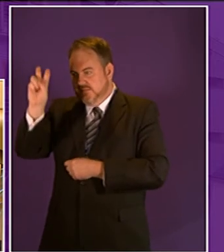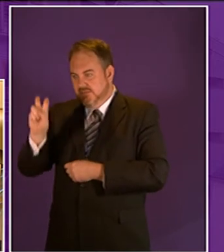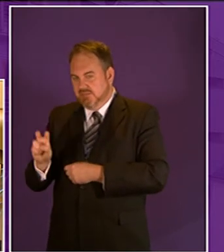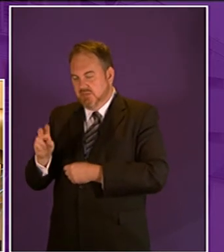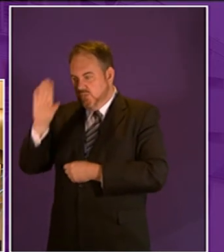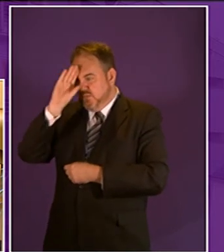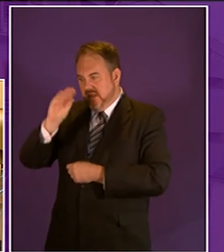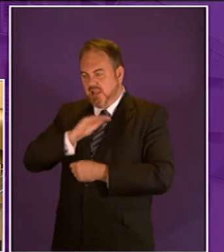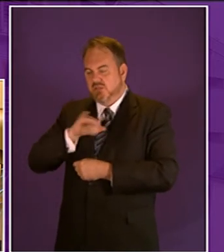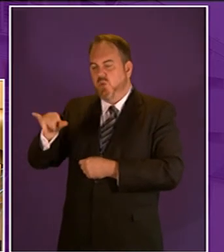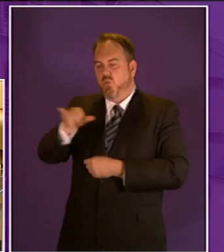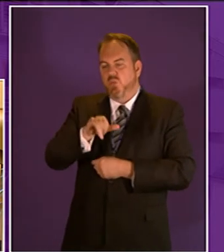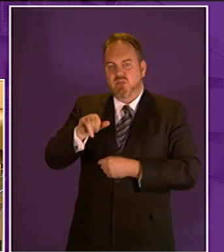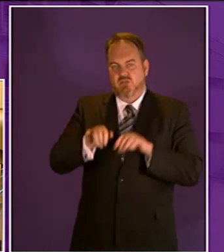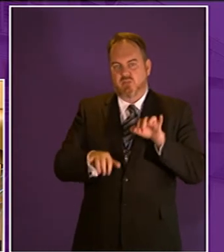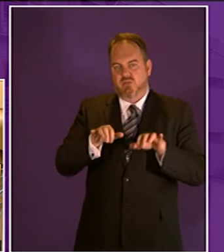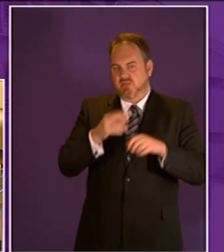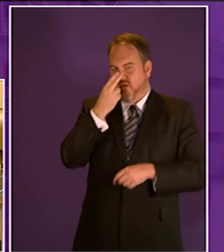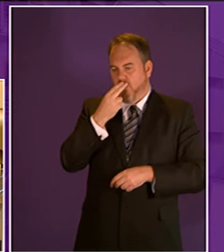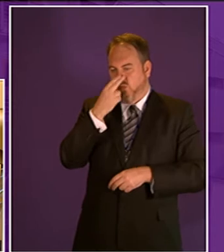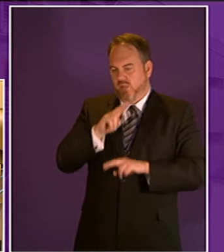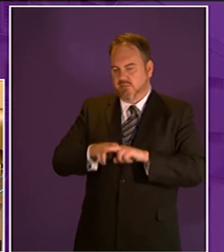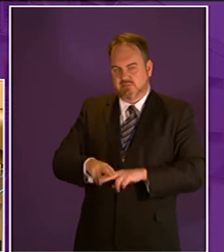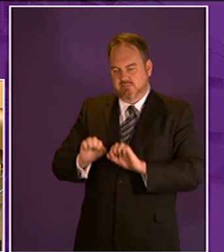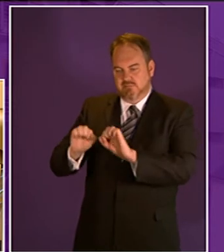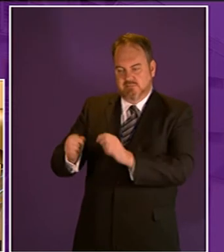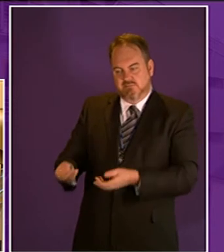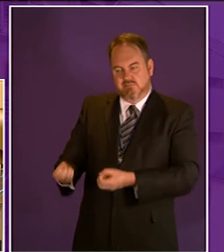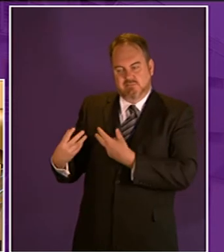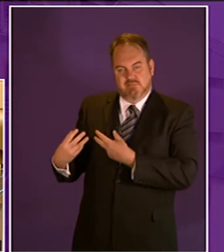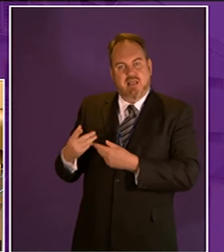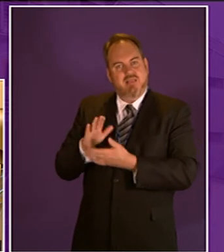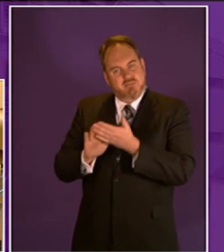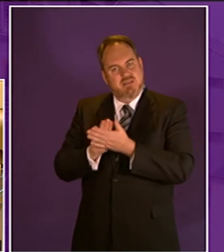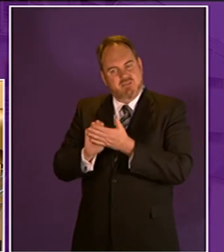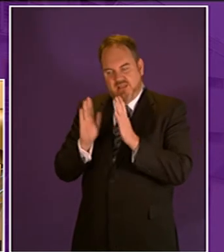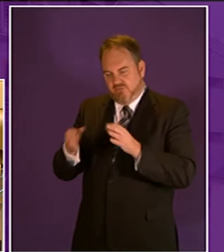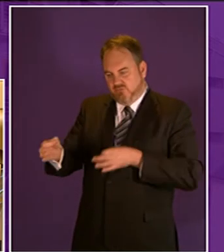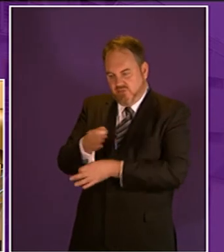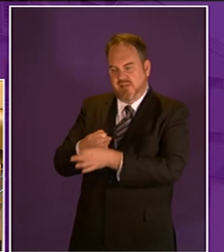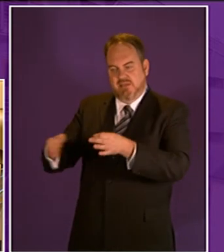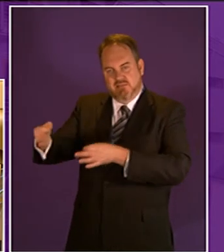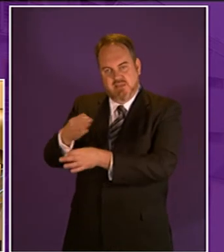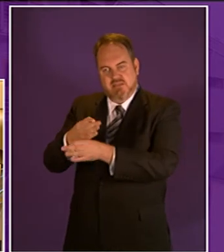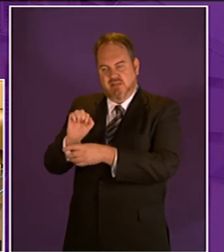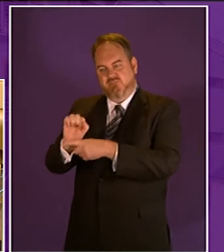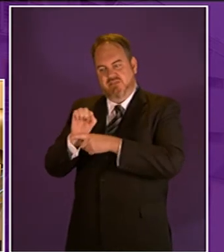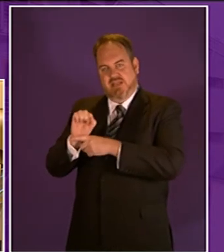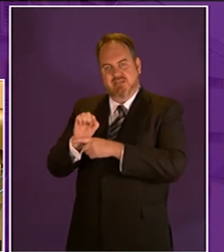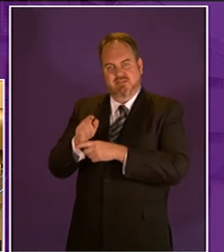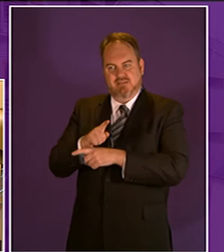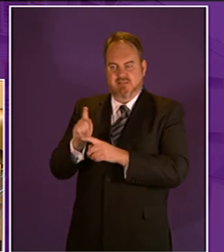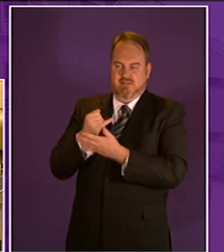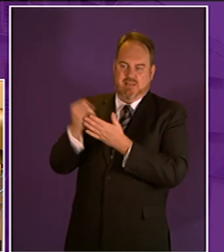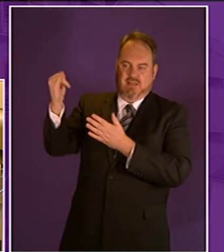obsolete software in public services and therefore enables us to target news of potential vulnerabilities of which